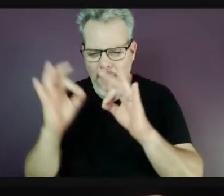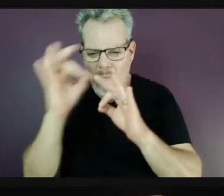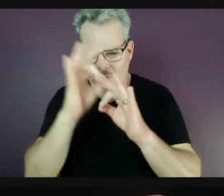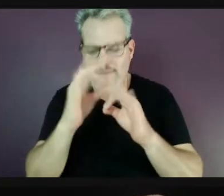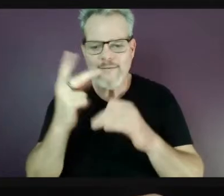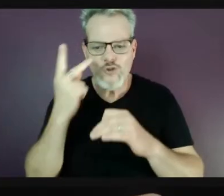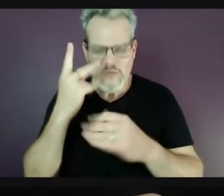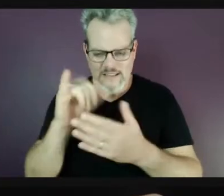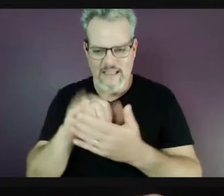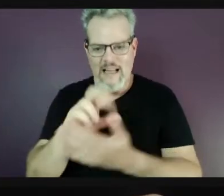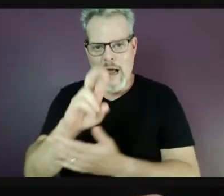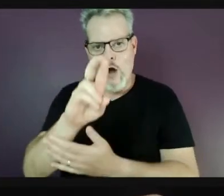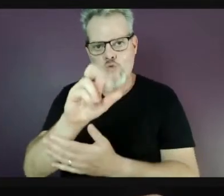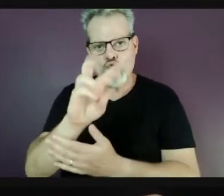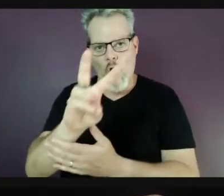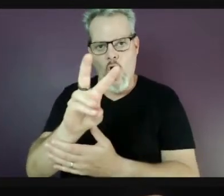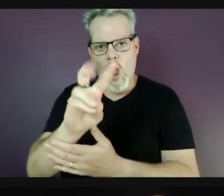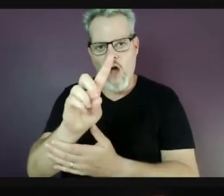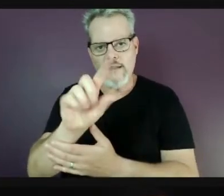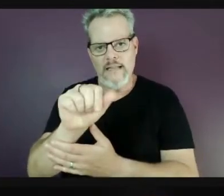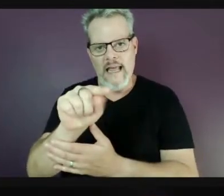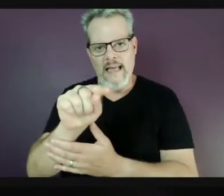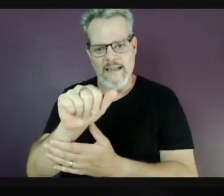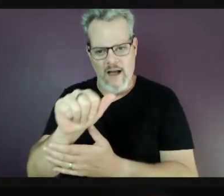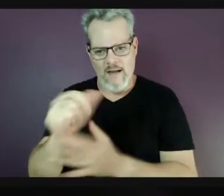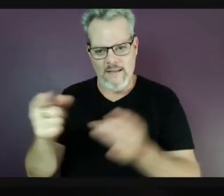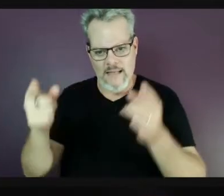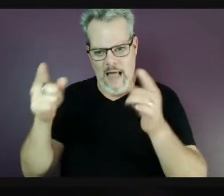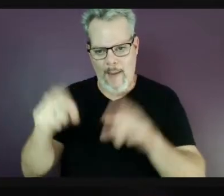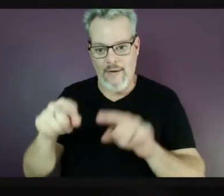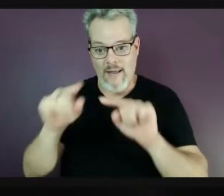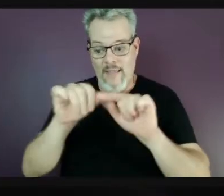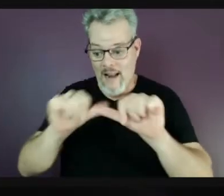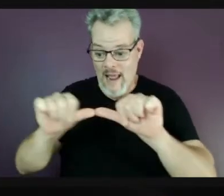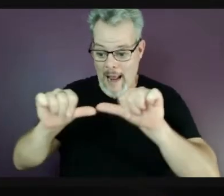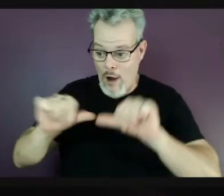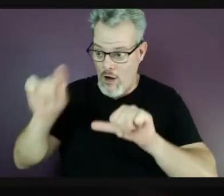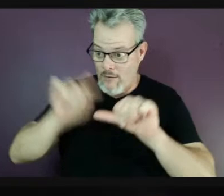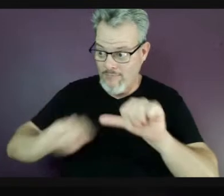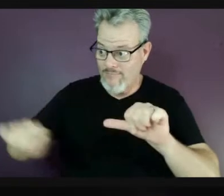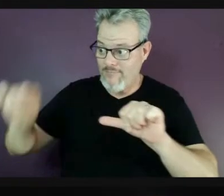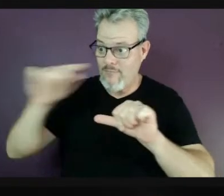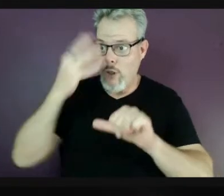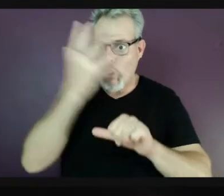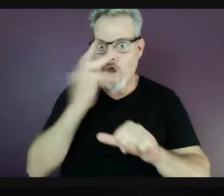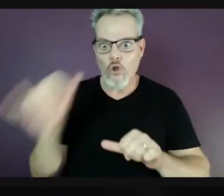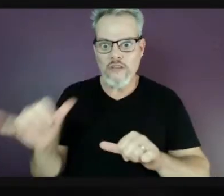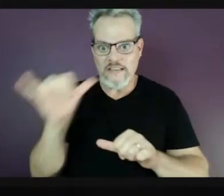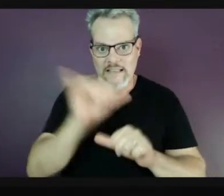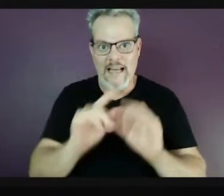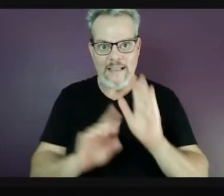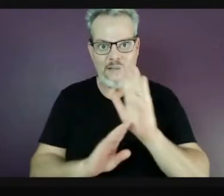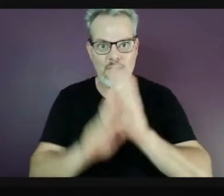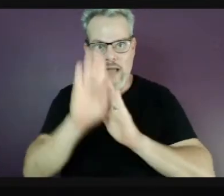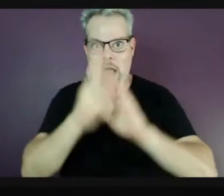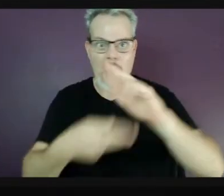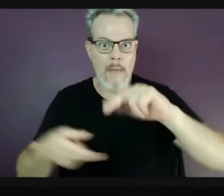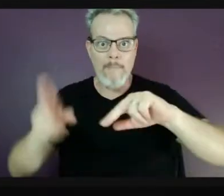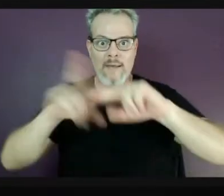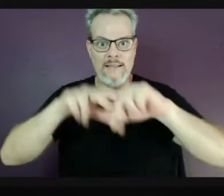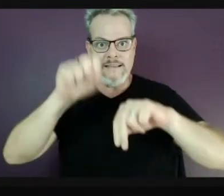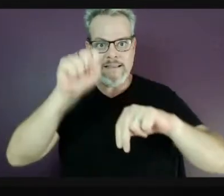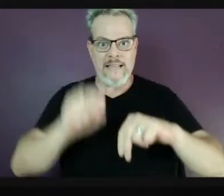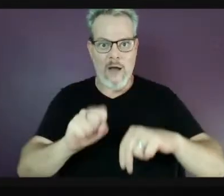here. And what you can see is that this looks like a real rising in that area southwest of the summit that you're not seeing elsewhere. We saw